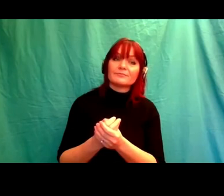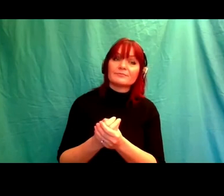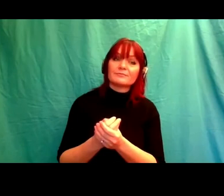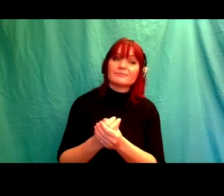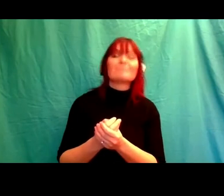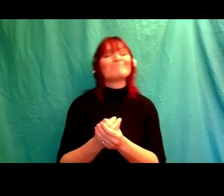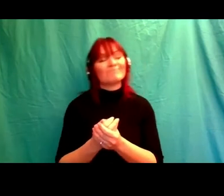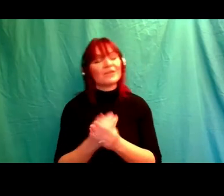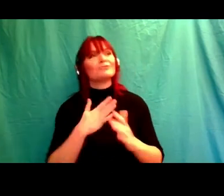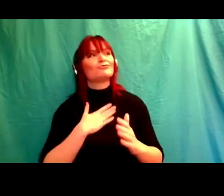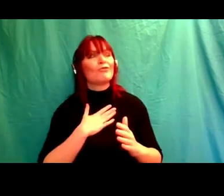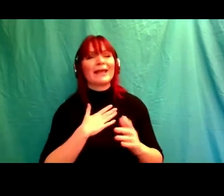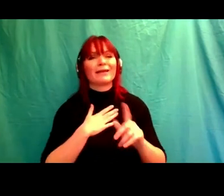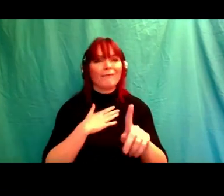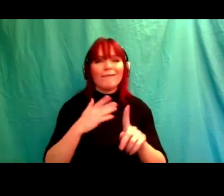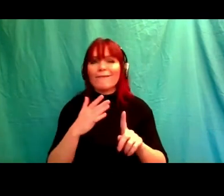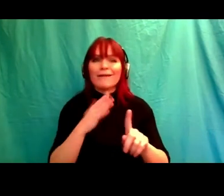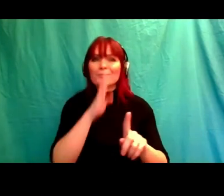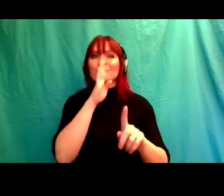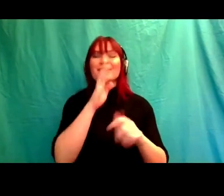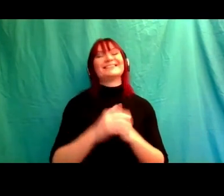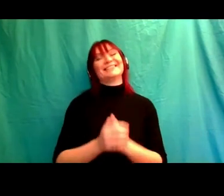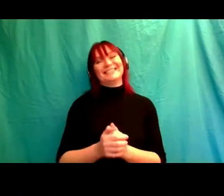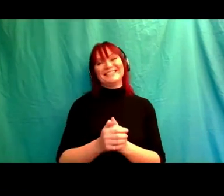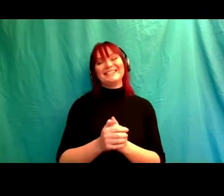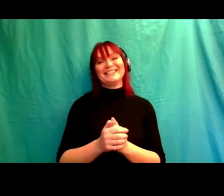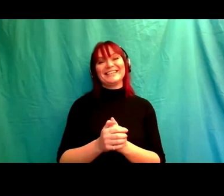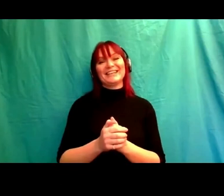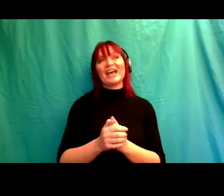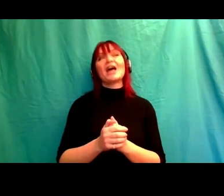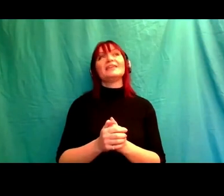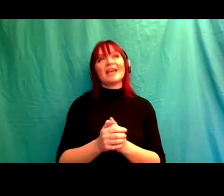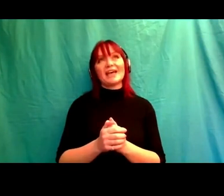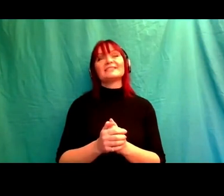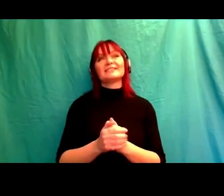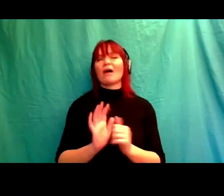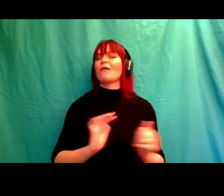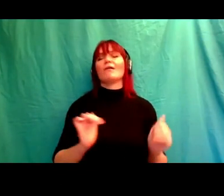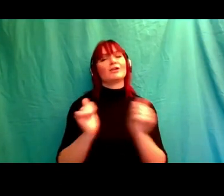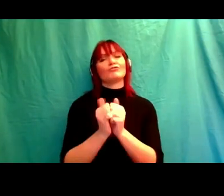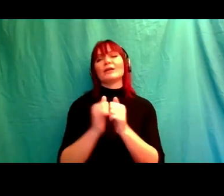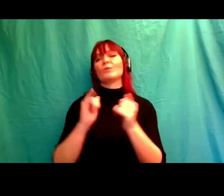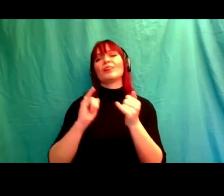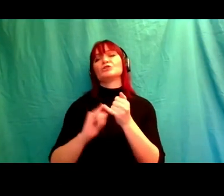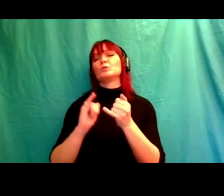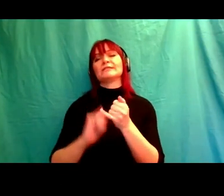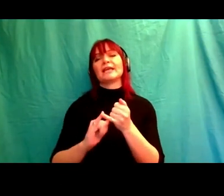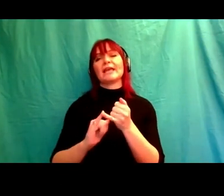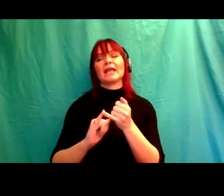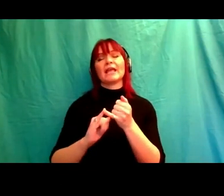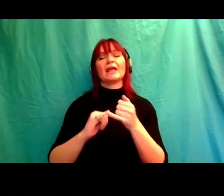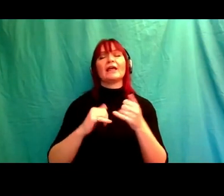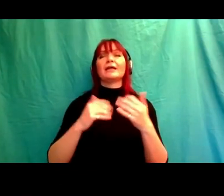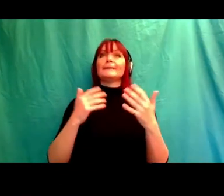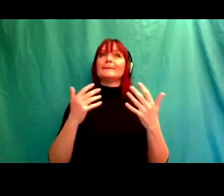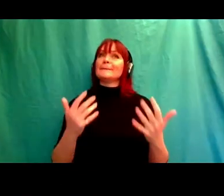Thanks, Anna. Sorry, technology snafu. So three things very quickly. One, completely agree with Susie. I think the pandemic's really shown the dividing line